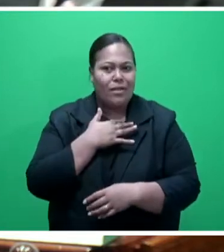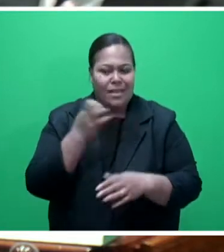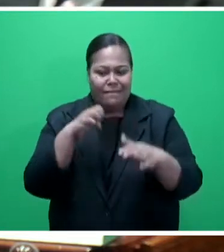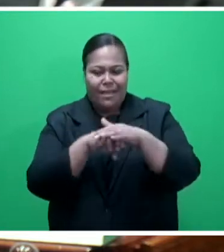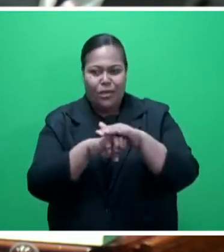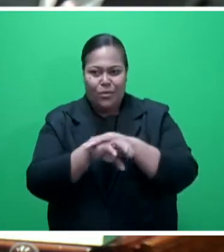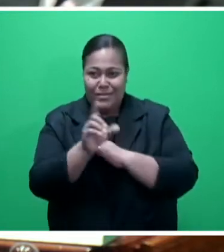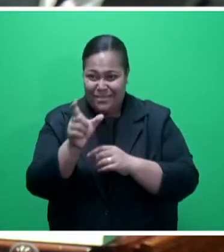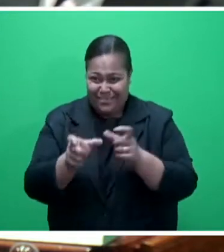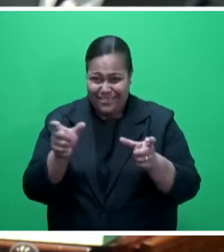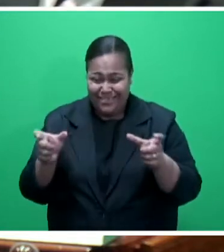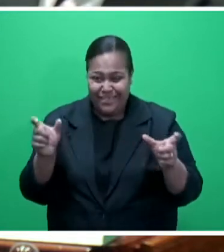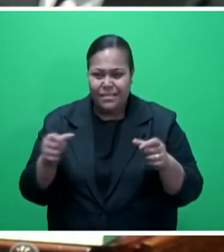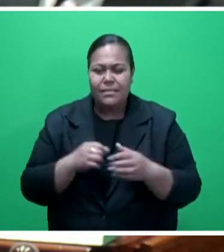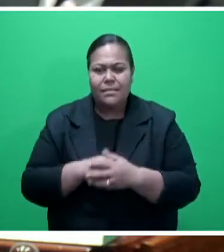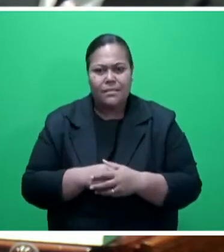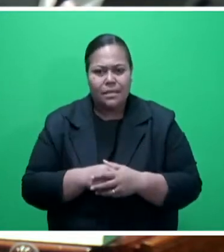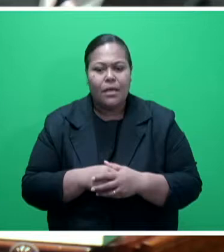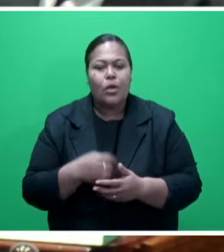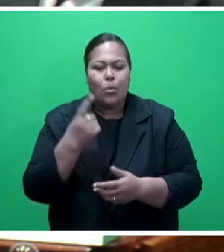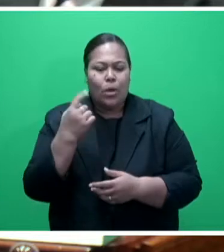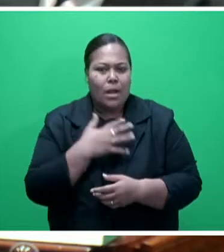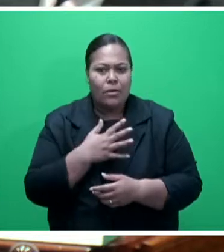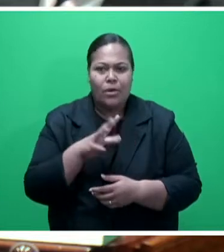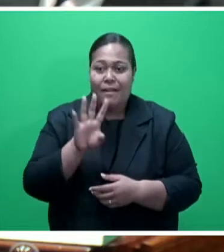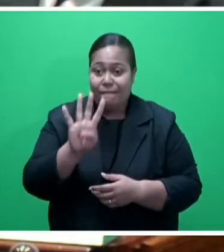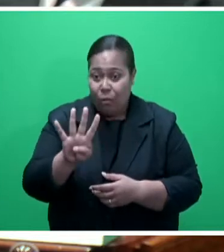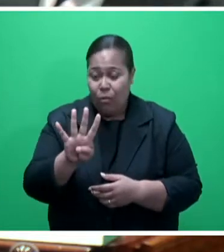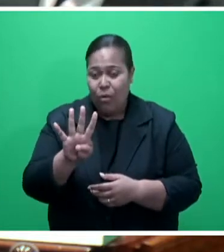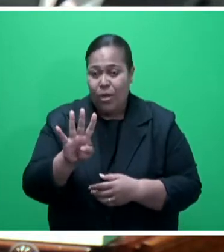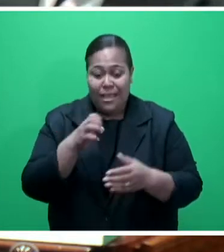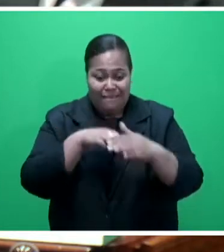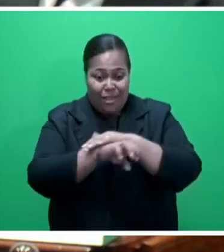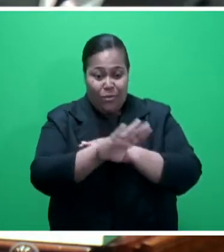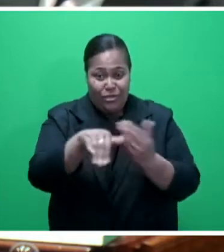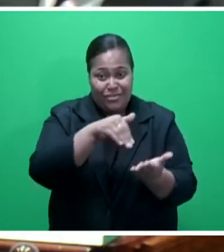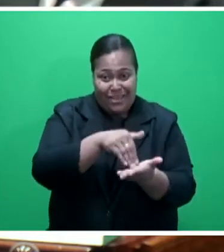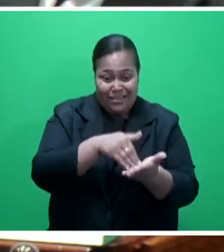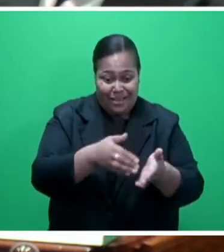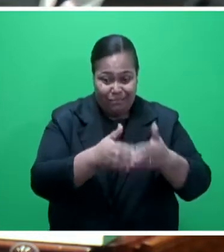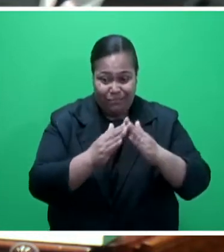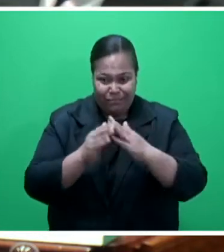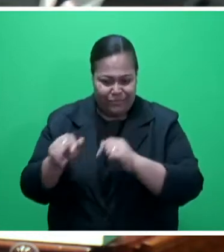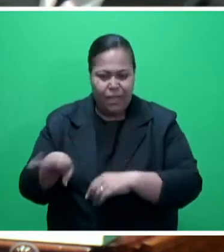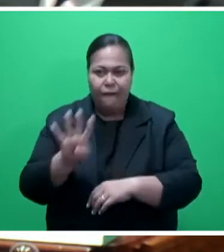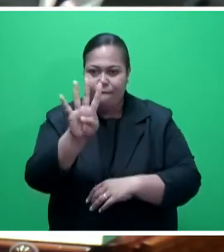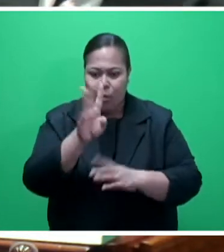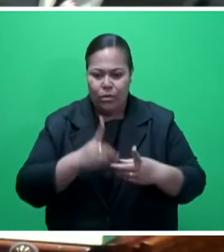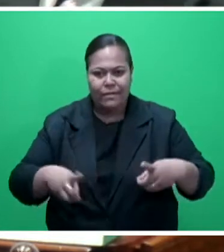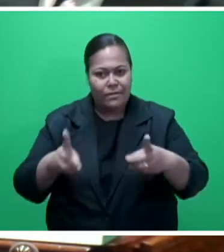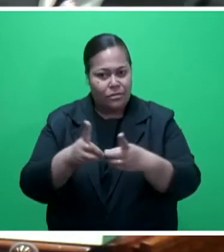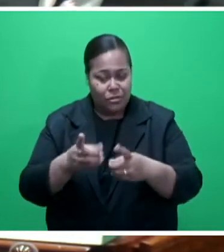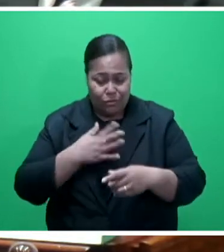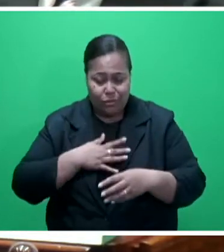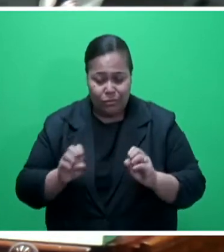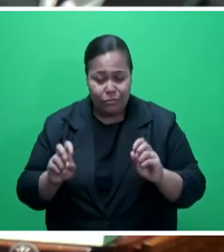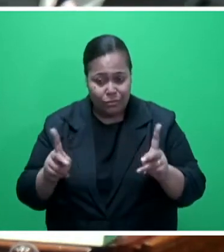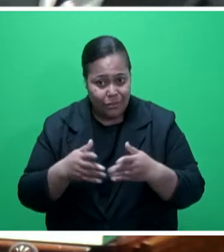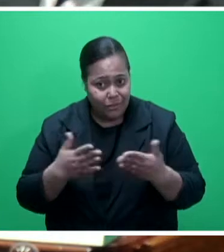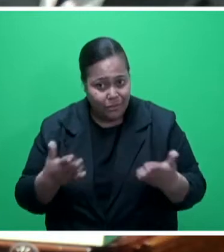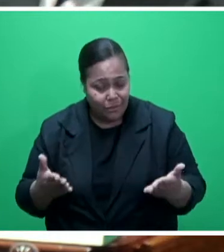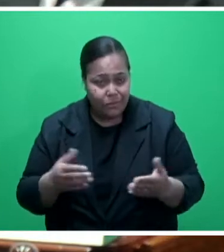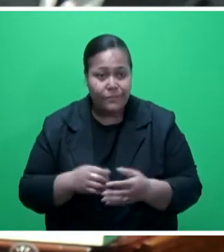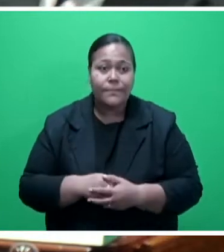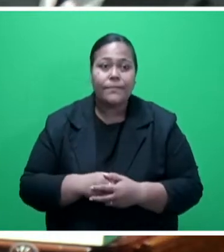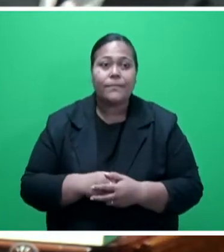in around 204 evacuation centers across the 4 divisions. May I take this opportunity, Mr. Speaker, sir, just to